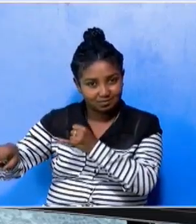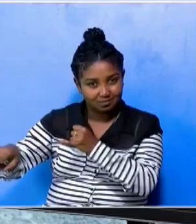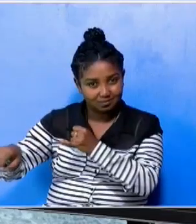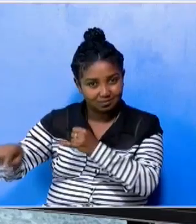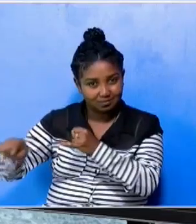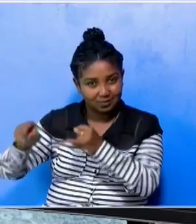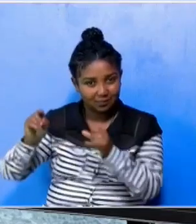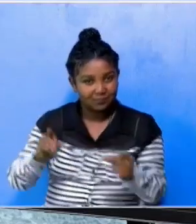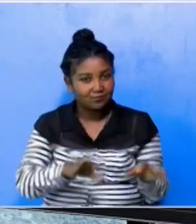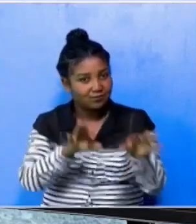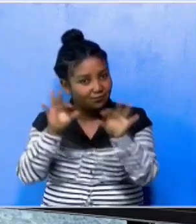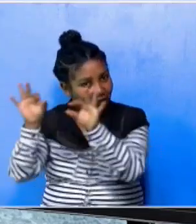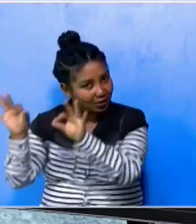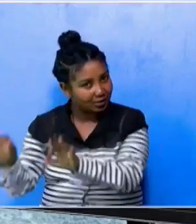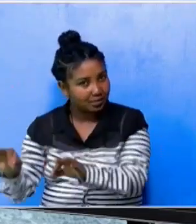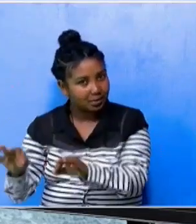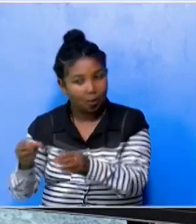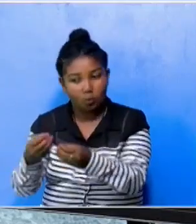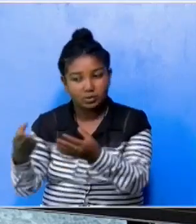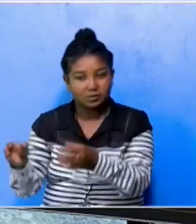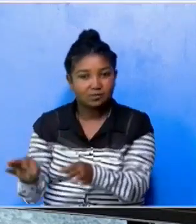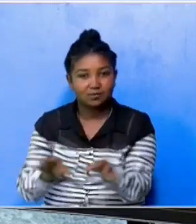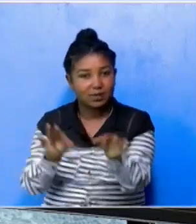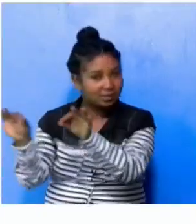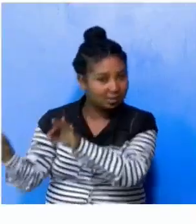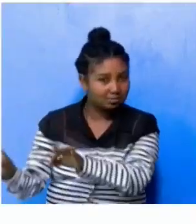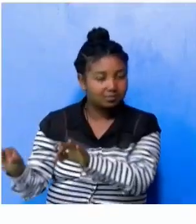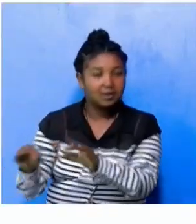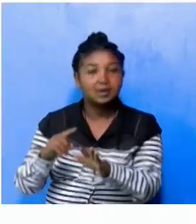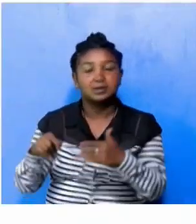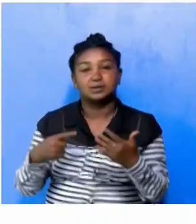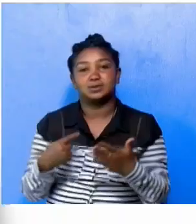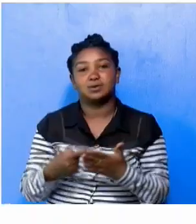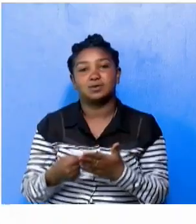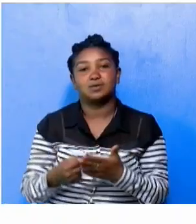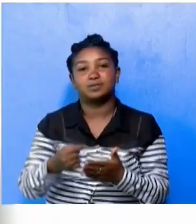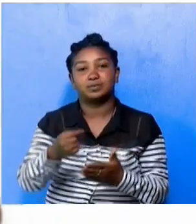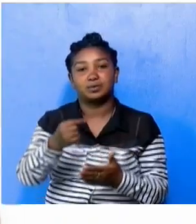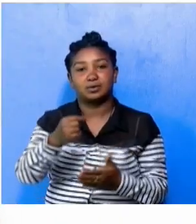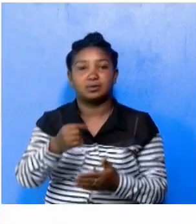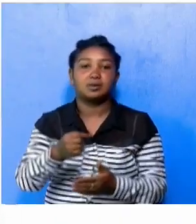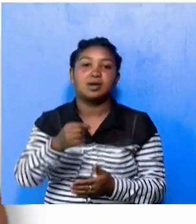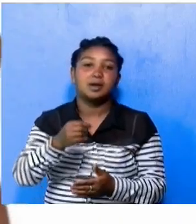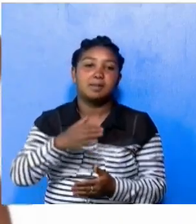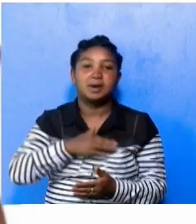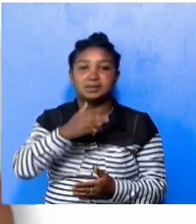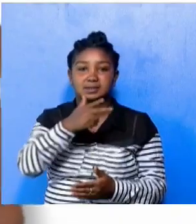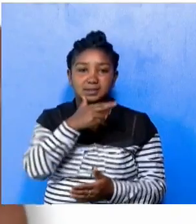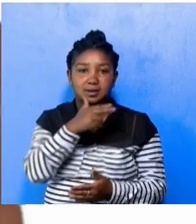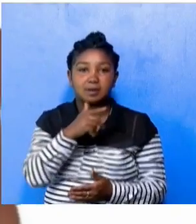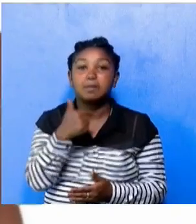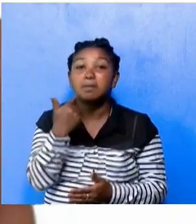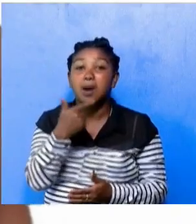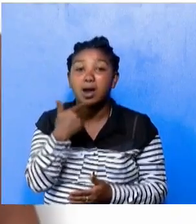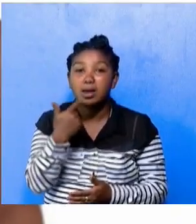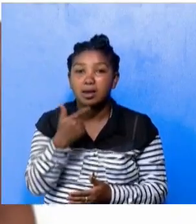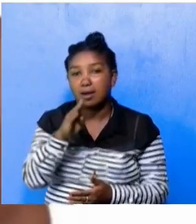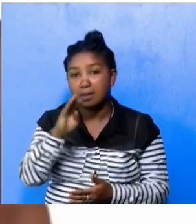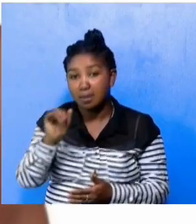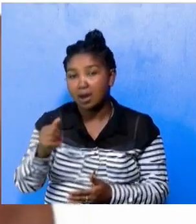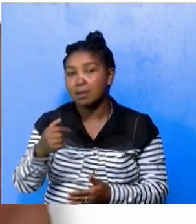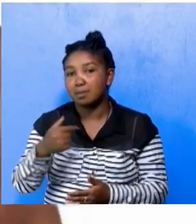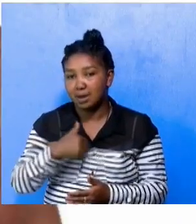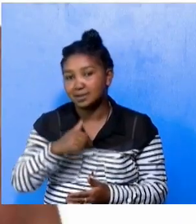place of receiver of the action. So here, my sister, by my sister.